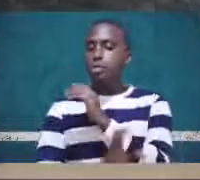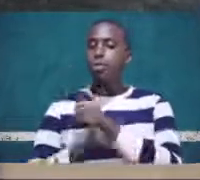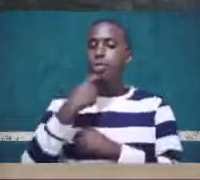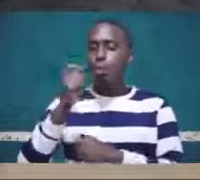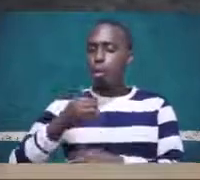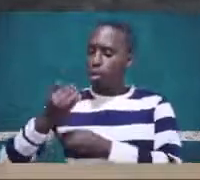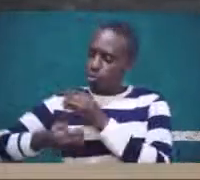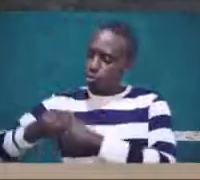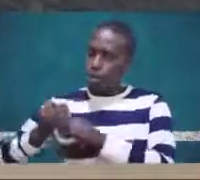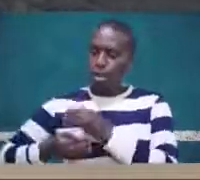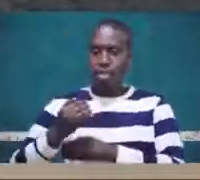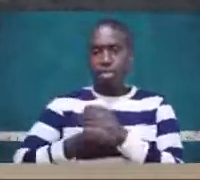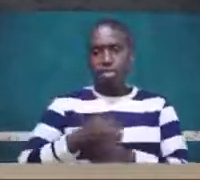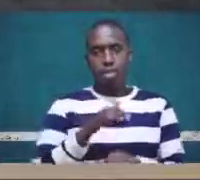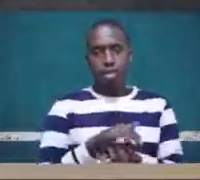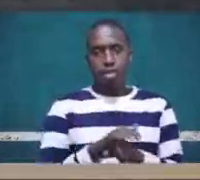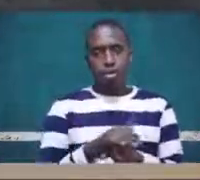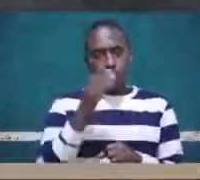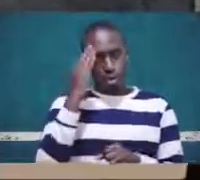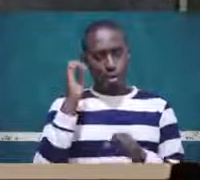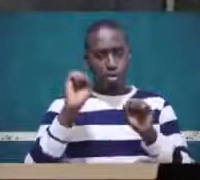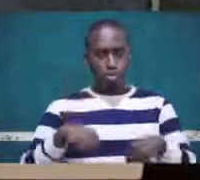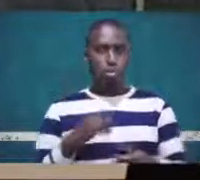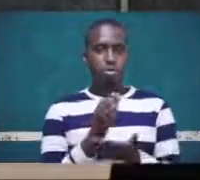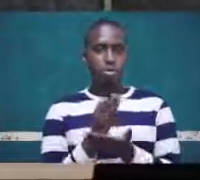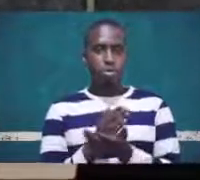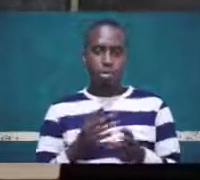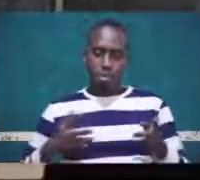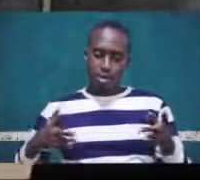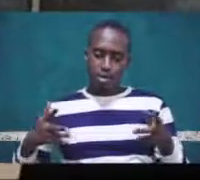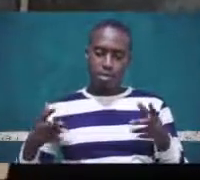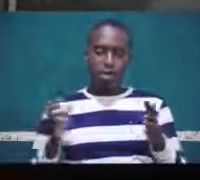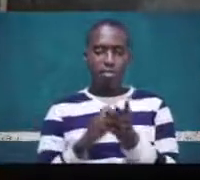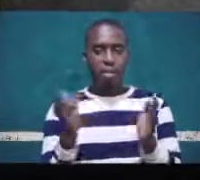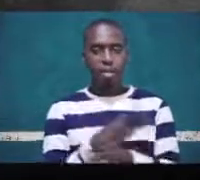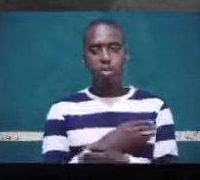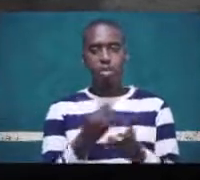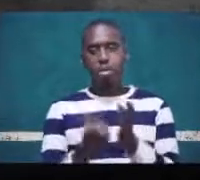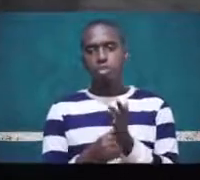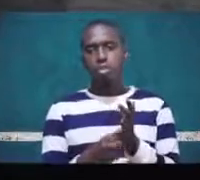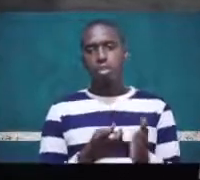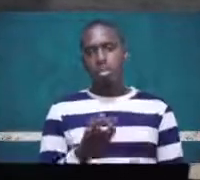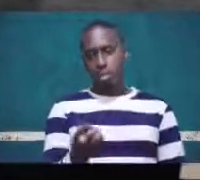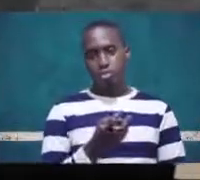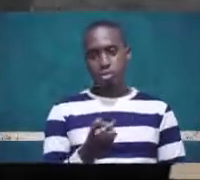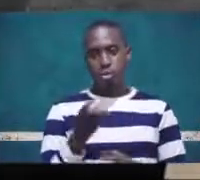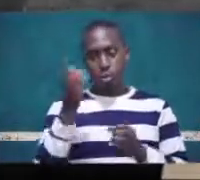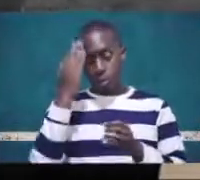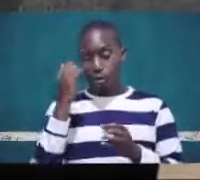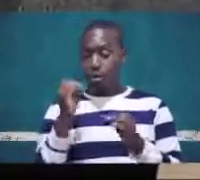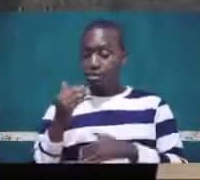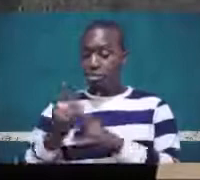each other. They should be neighboring countries in order to cut down the transport costs. Because if they are neighboring countries, it will be